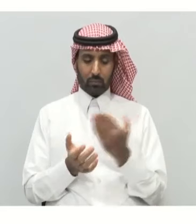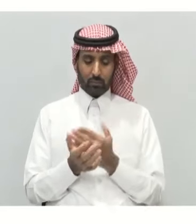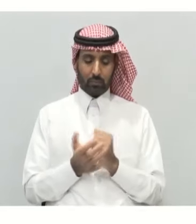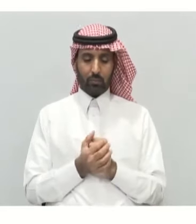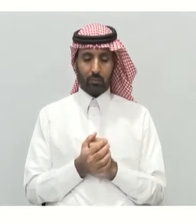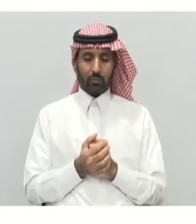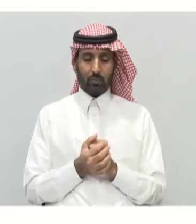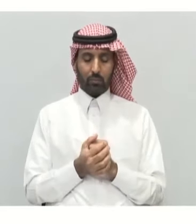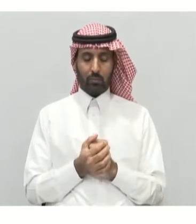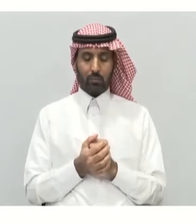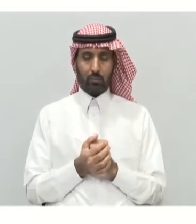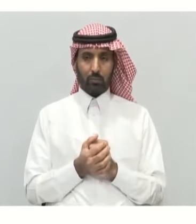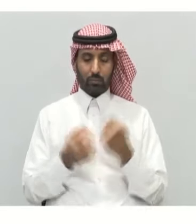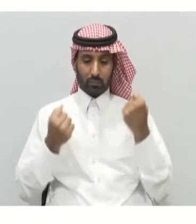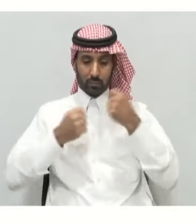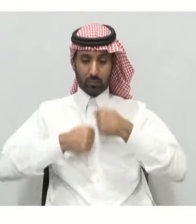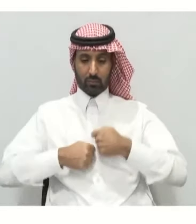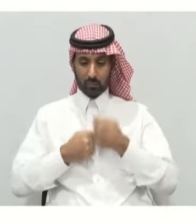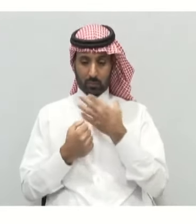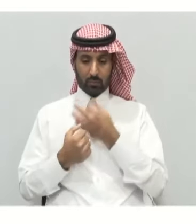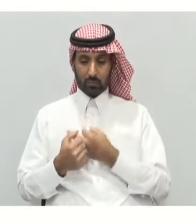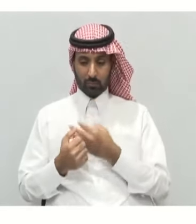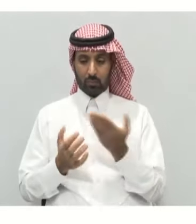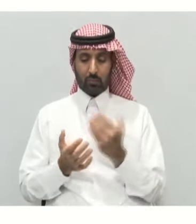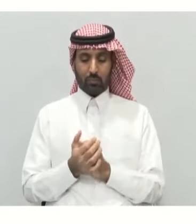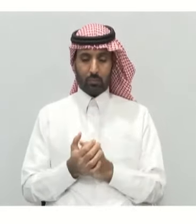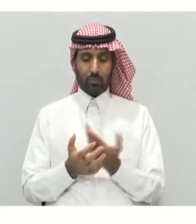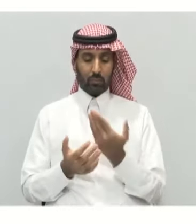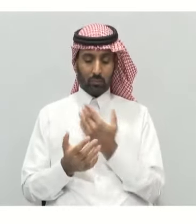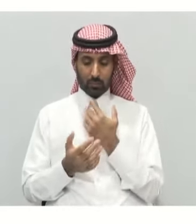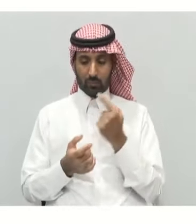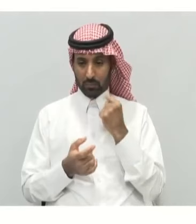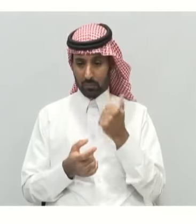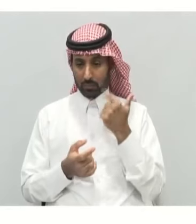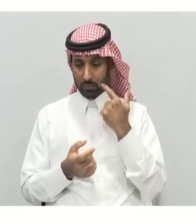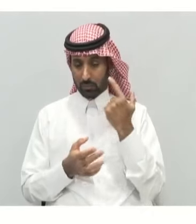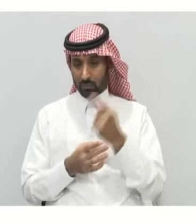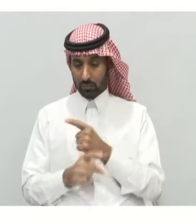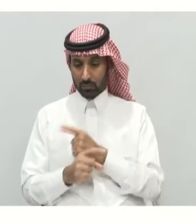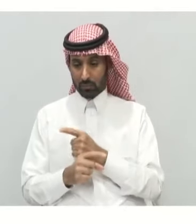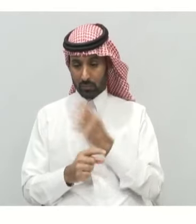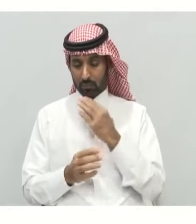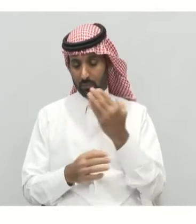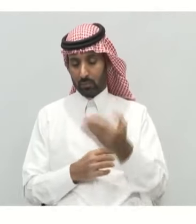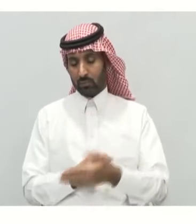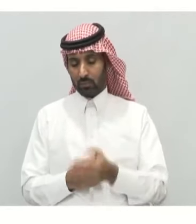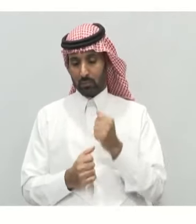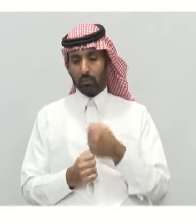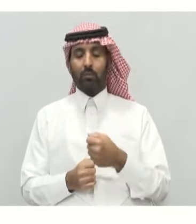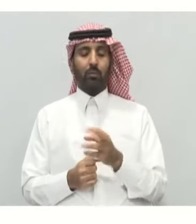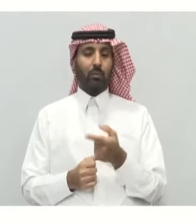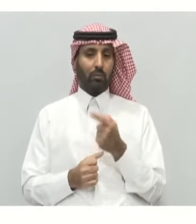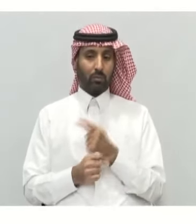add, he wears a jacket and a tie. And he is a very good teacher. Mr. Fathi